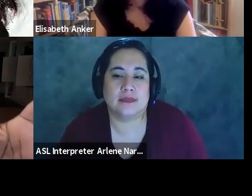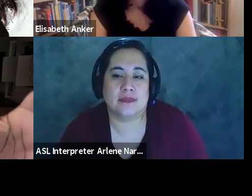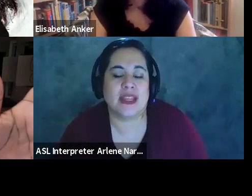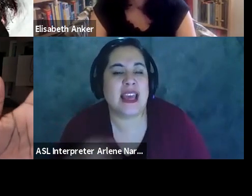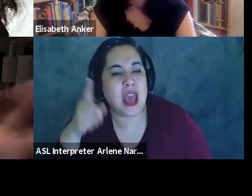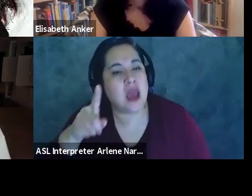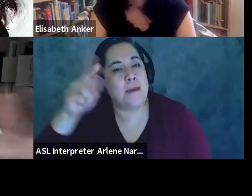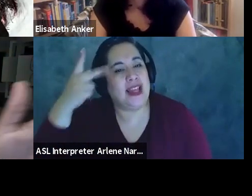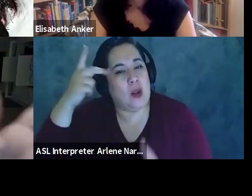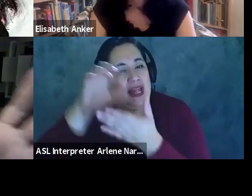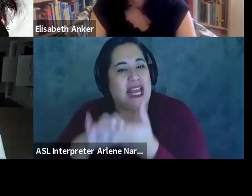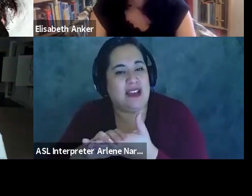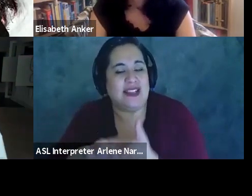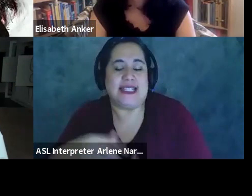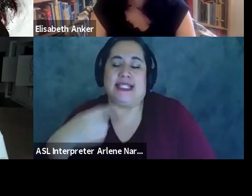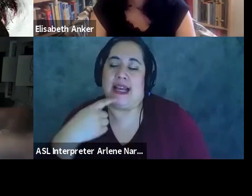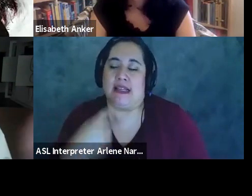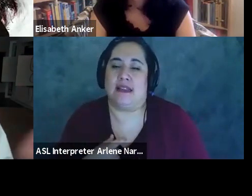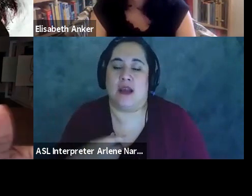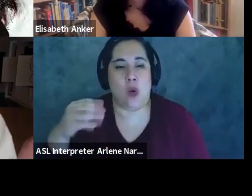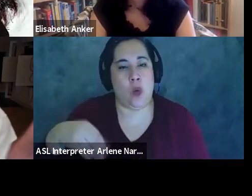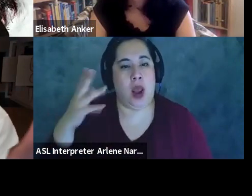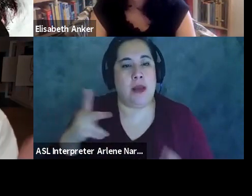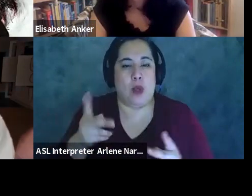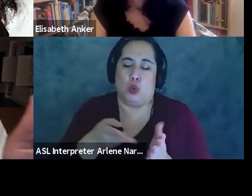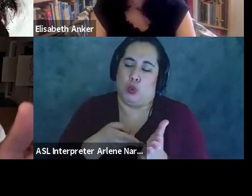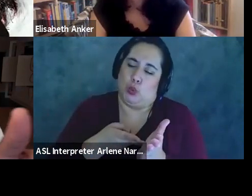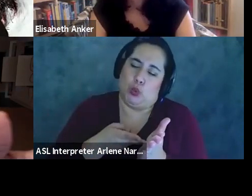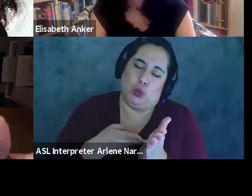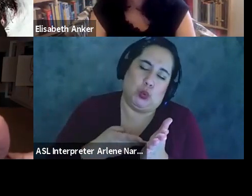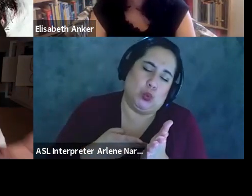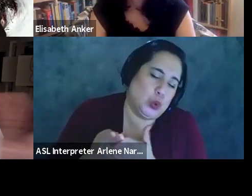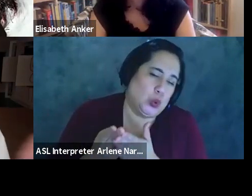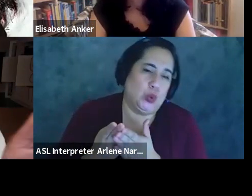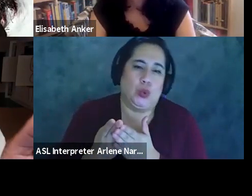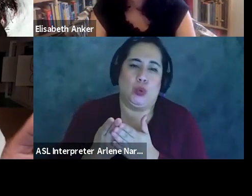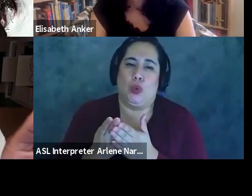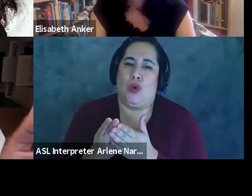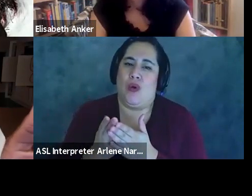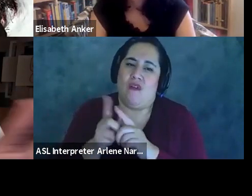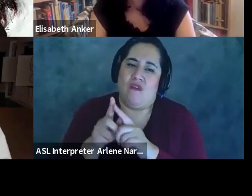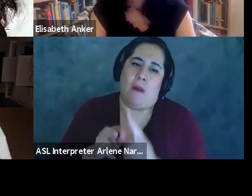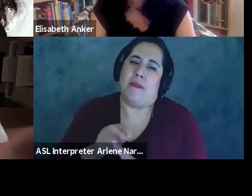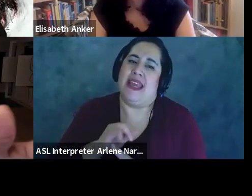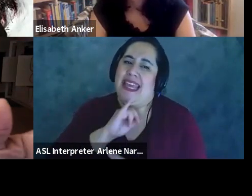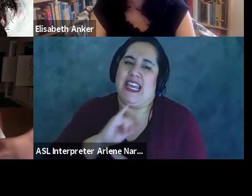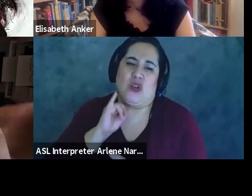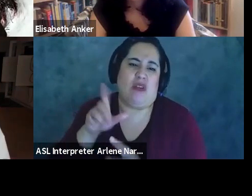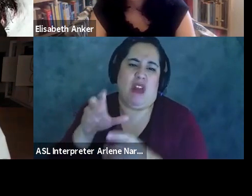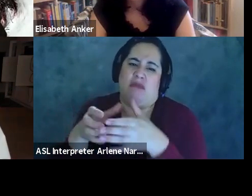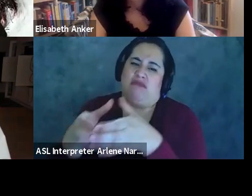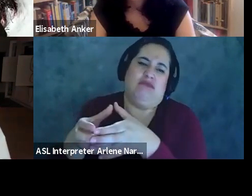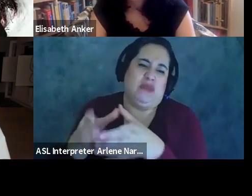that white people are the true lost tribe of Israel, and that people of